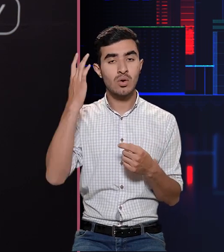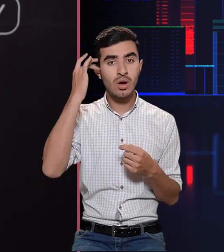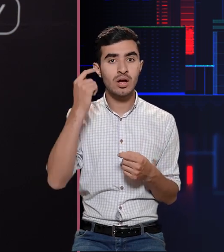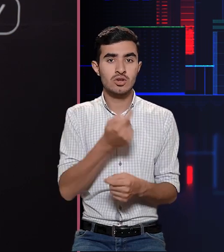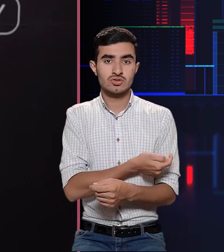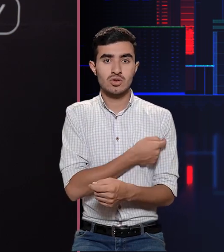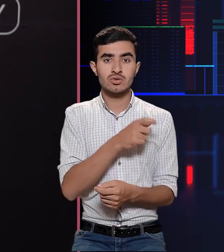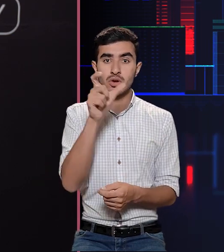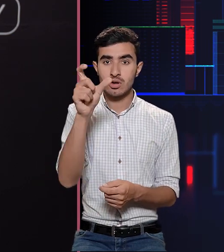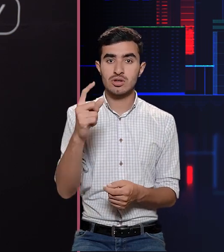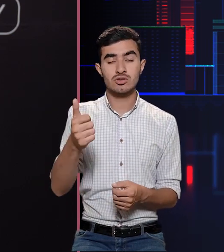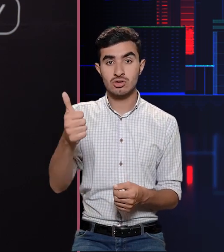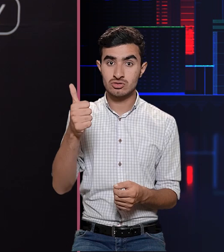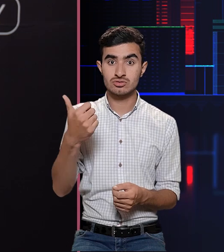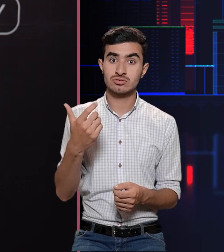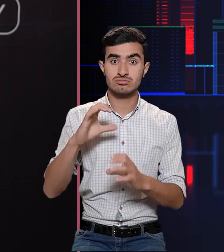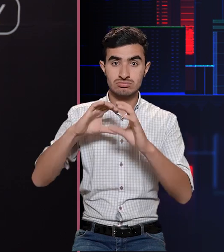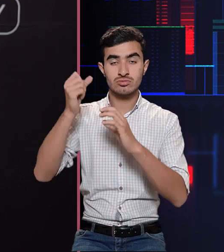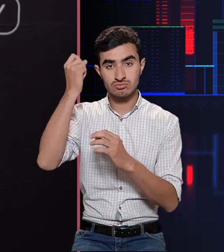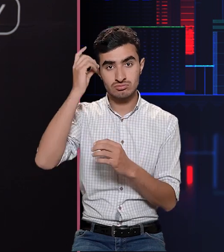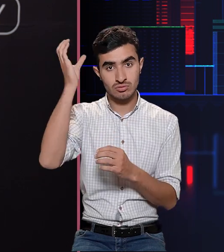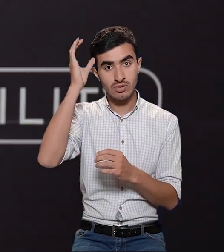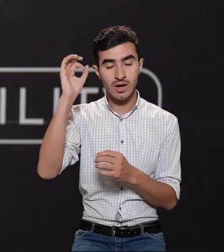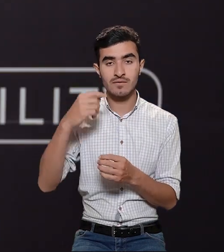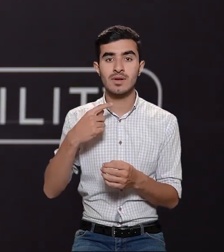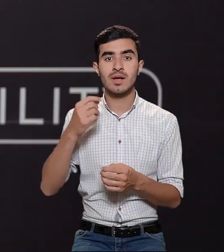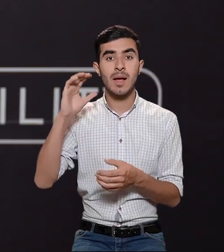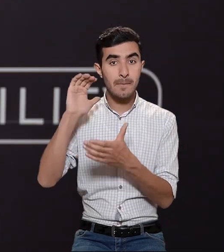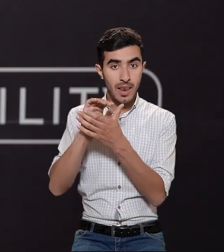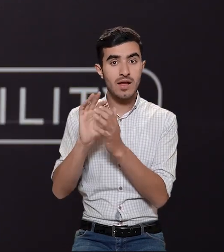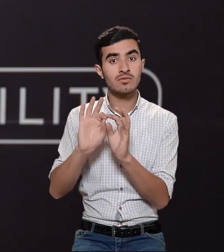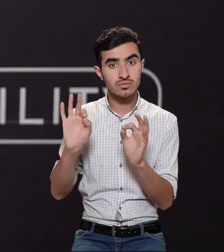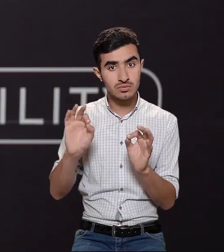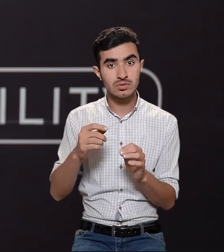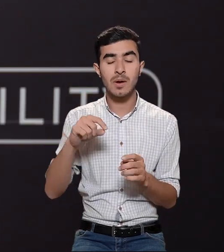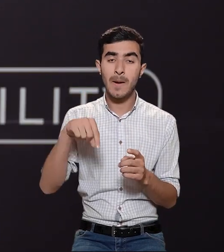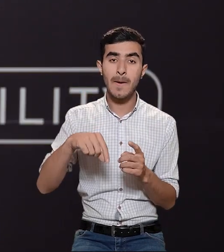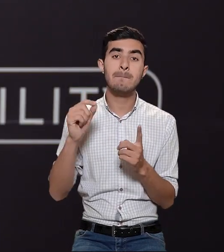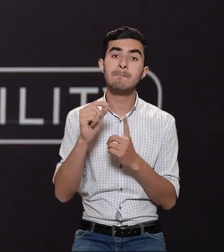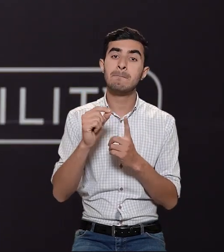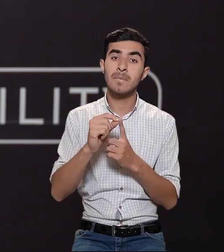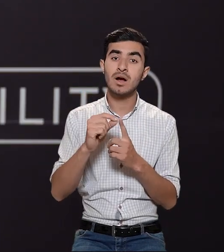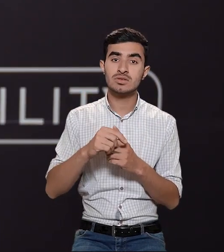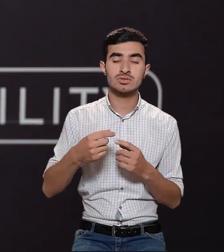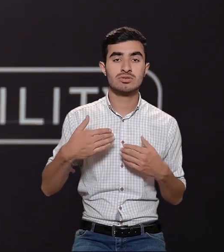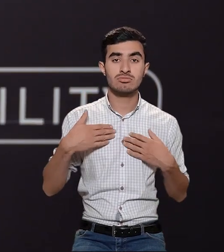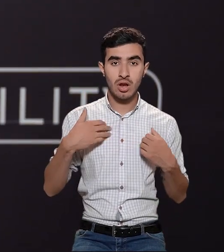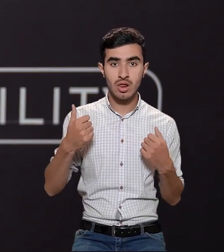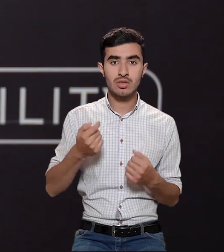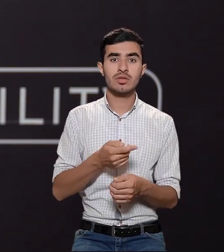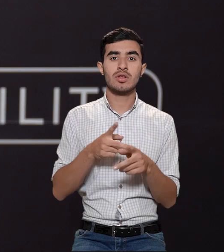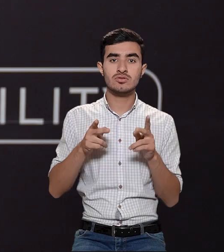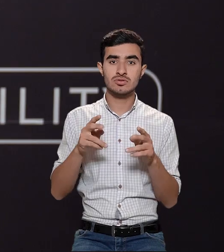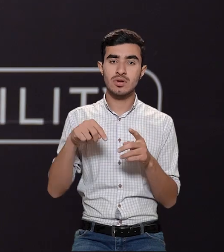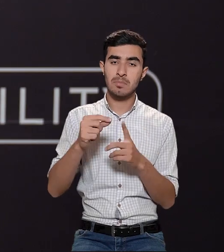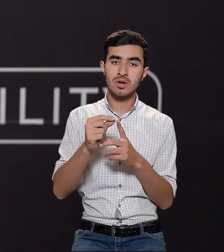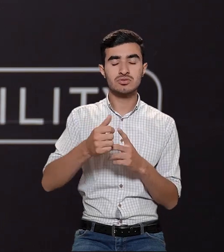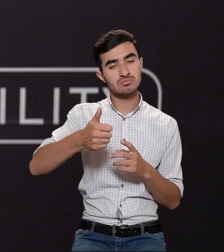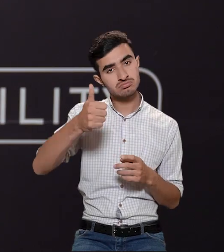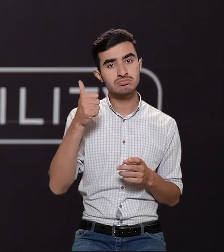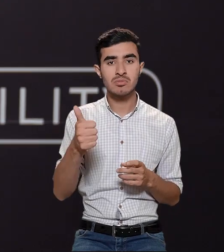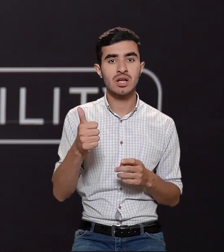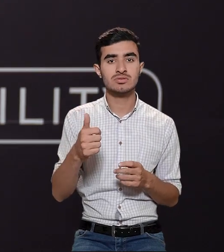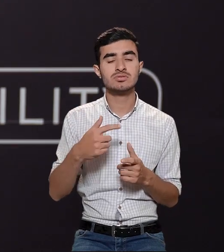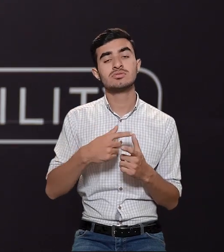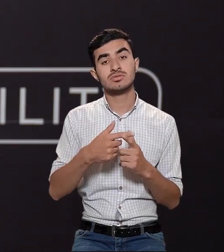stress is gone, because the patient knows that I can talk to my doctor. So I believe getting the treatment in Pakistan is much better than